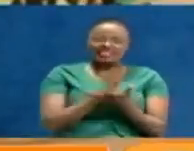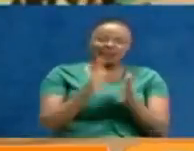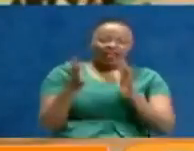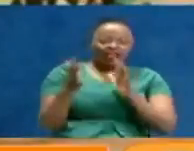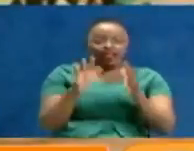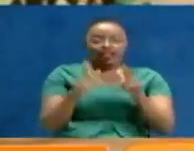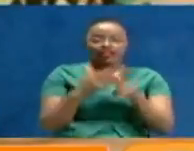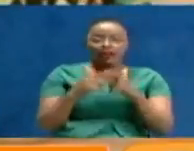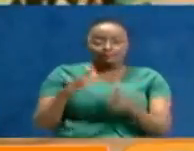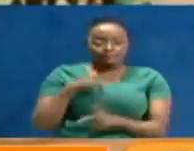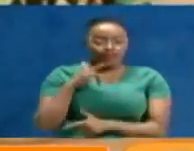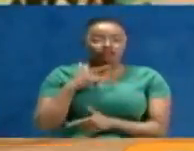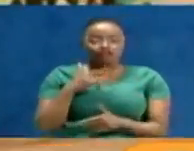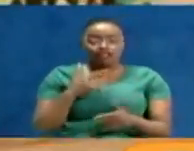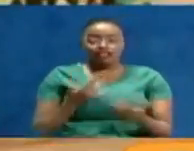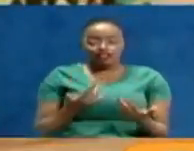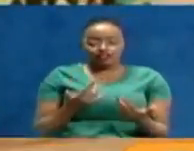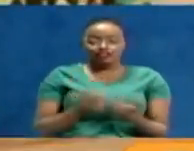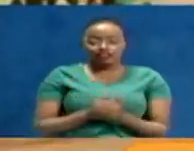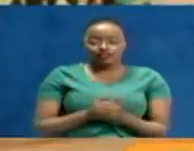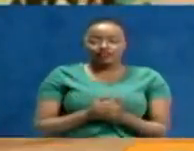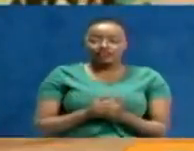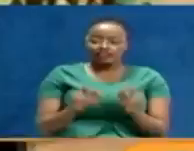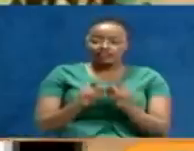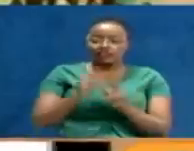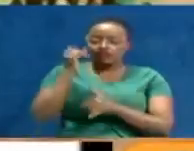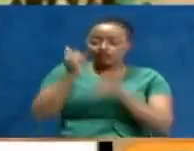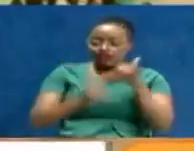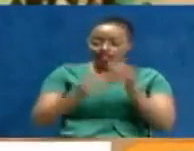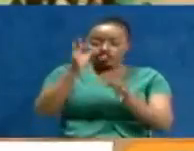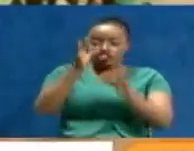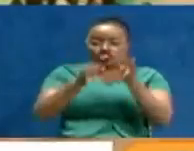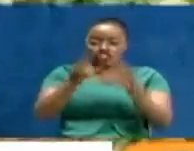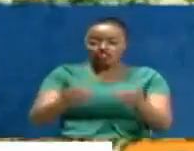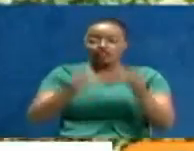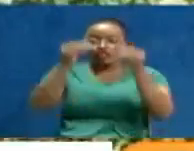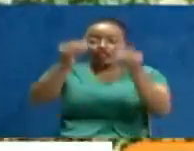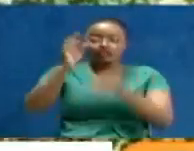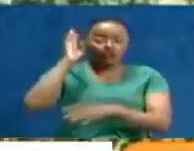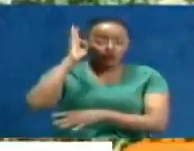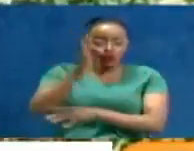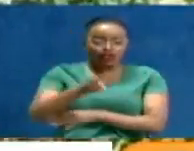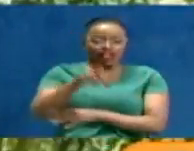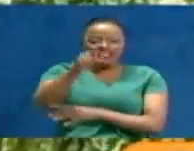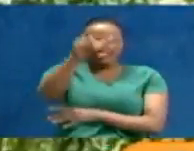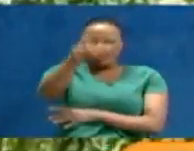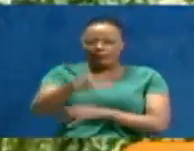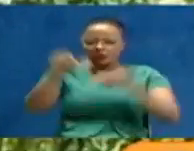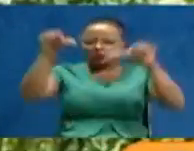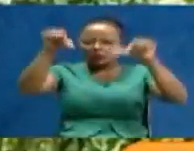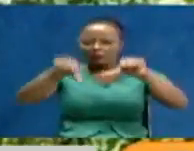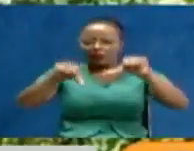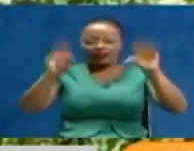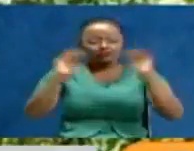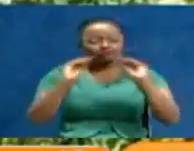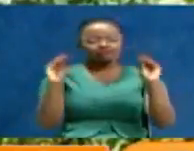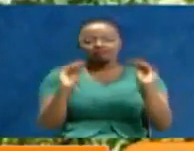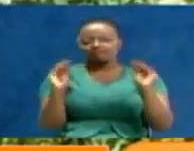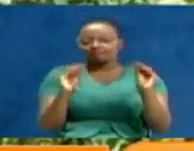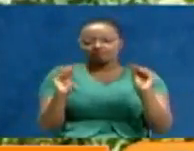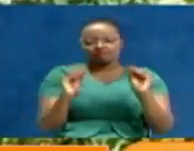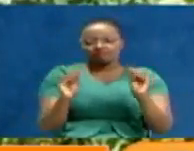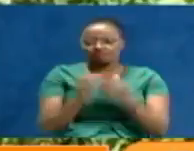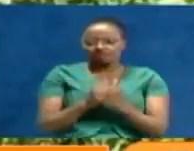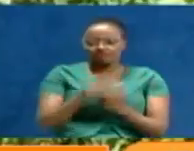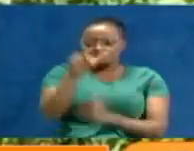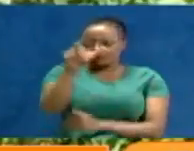somehow I felt at least finally justice is going to prevail. Hakuwa mtu mbaya. Na